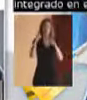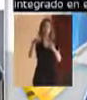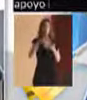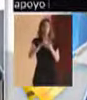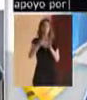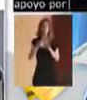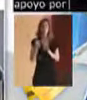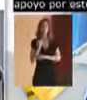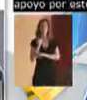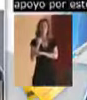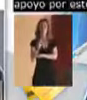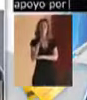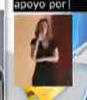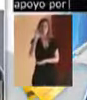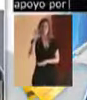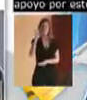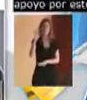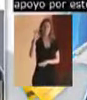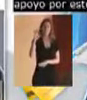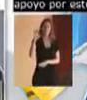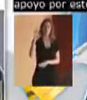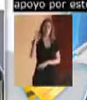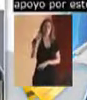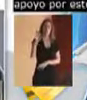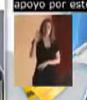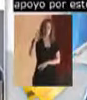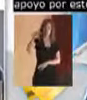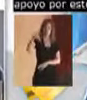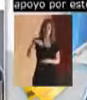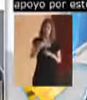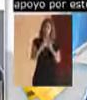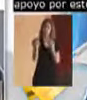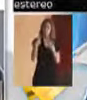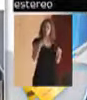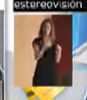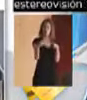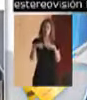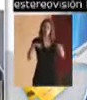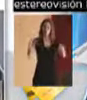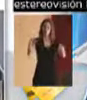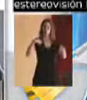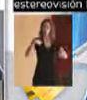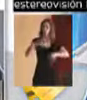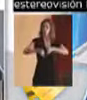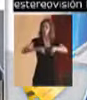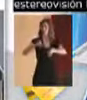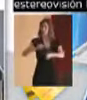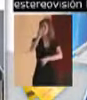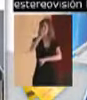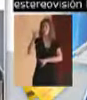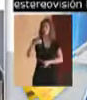incorporated in these glasses and a stereo television set to recognize obstacles,